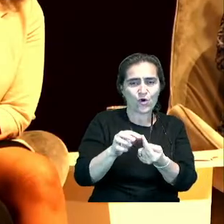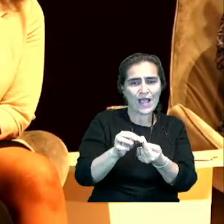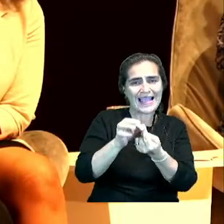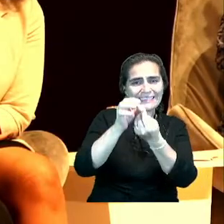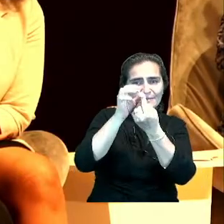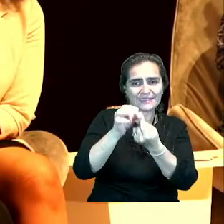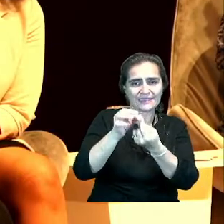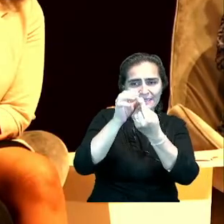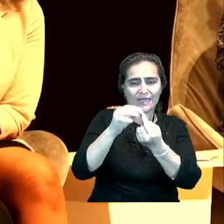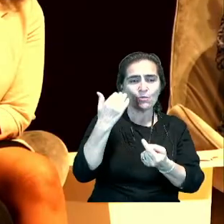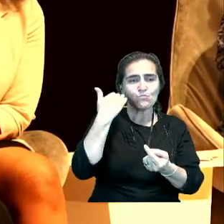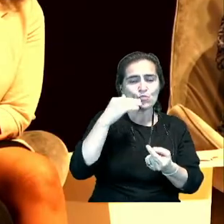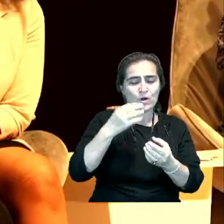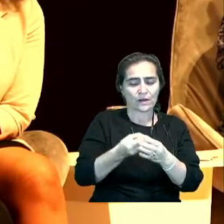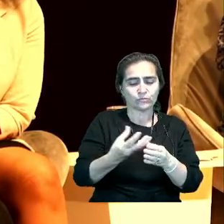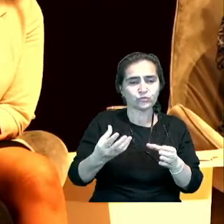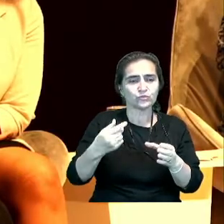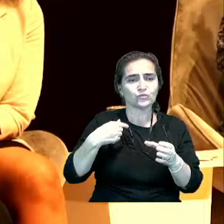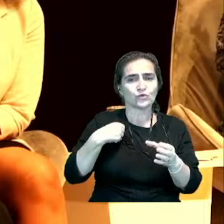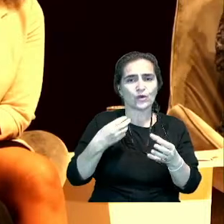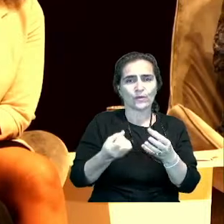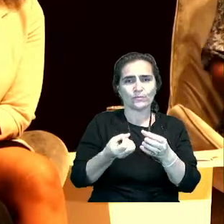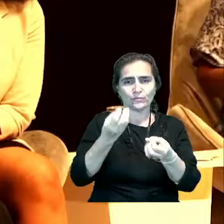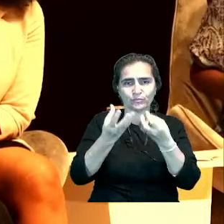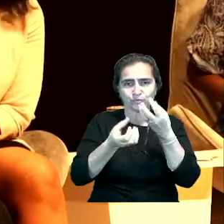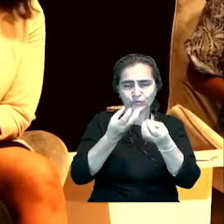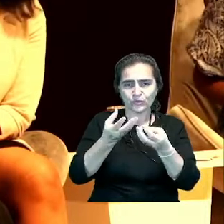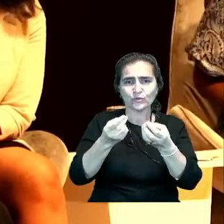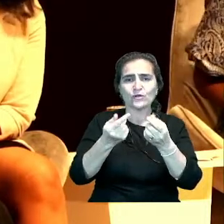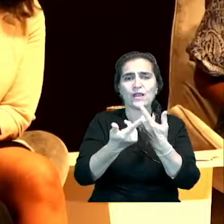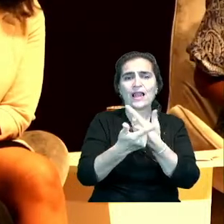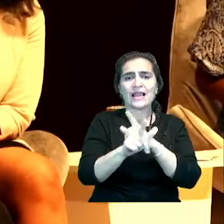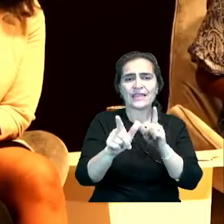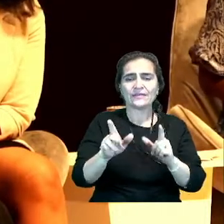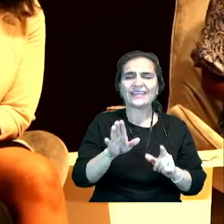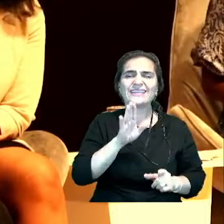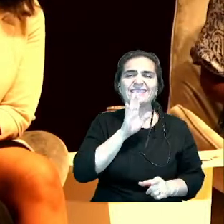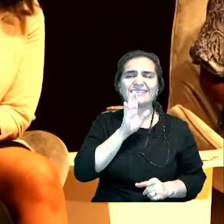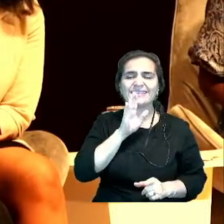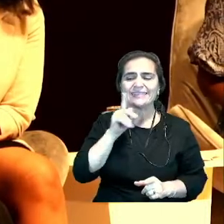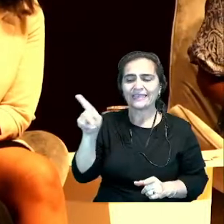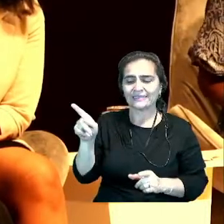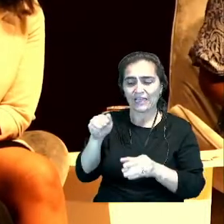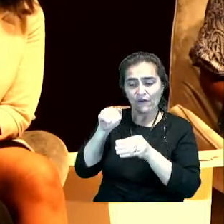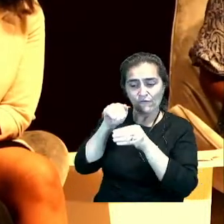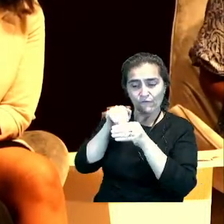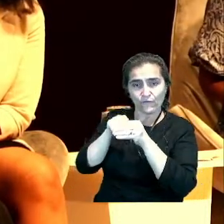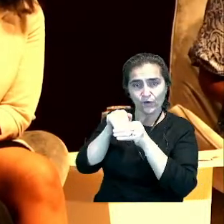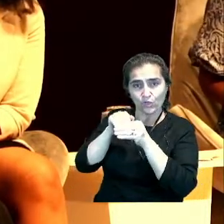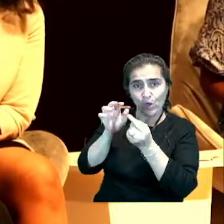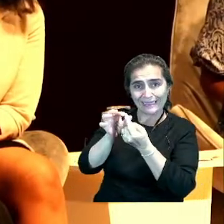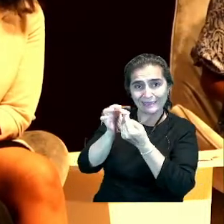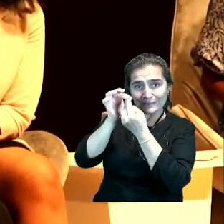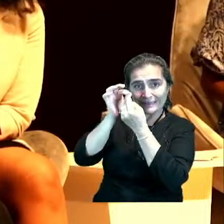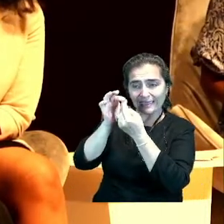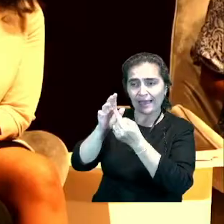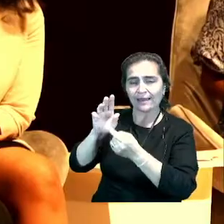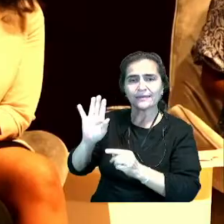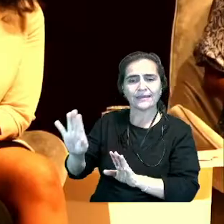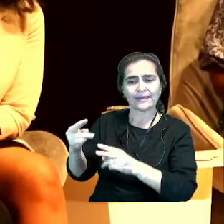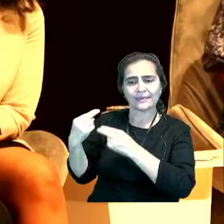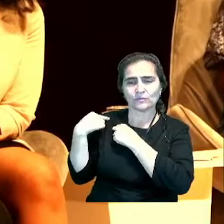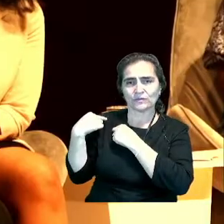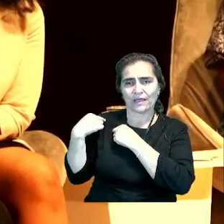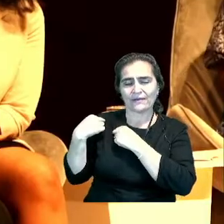for productive and free women. And that fund is led by the Vice President. That fund,